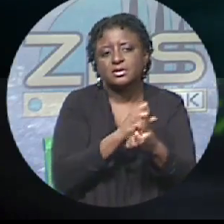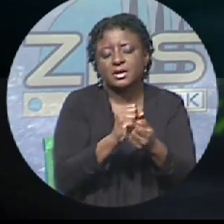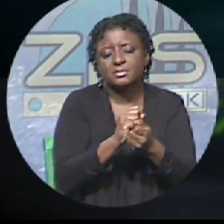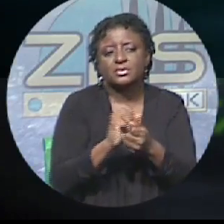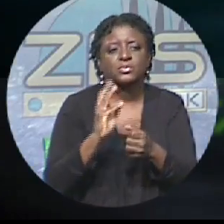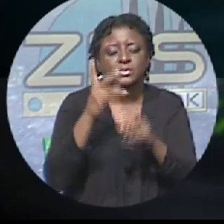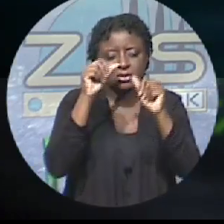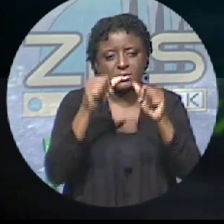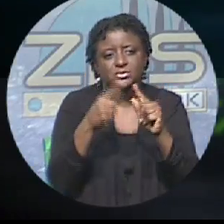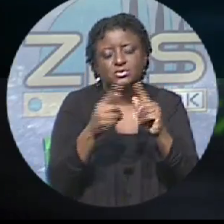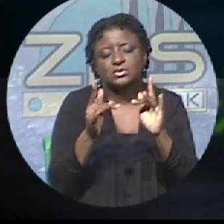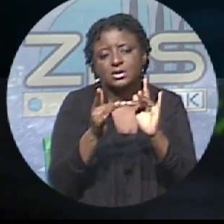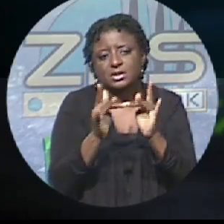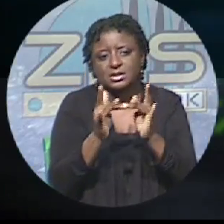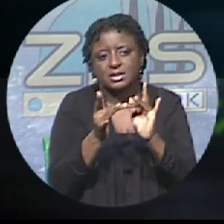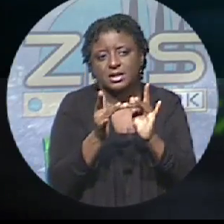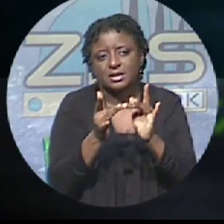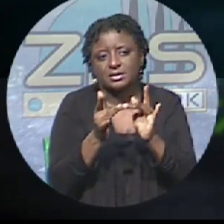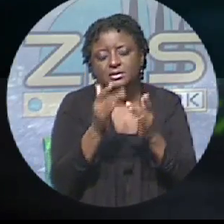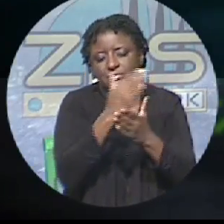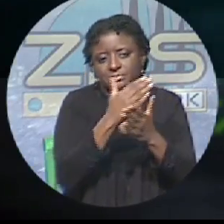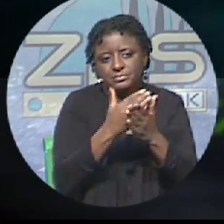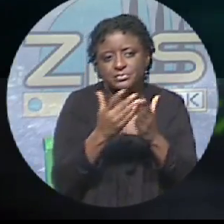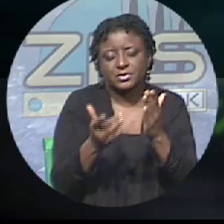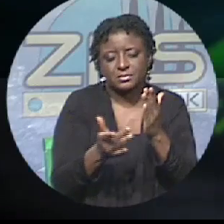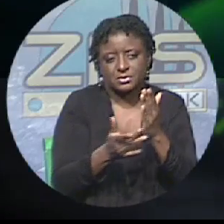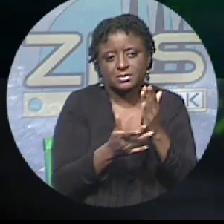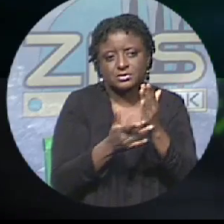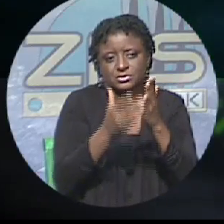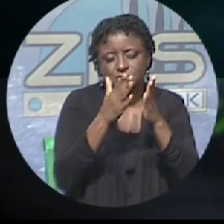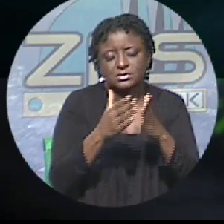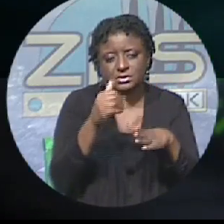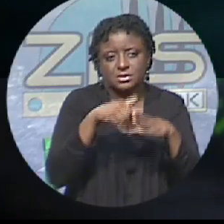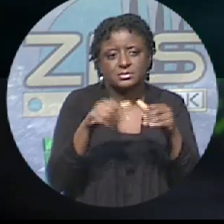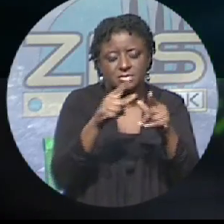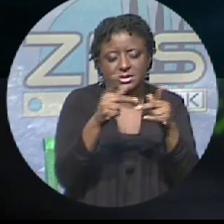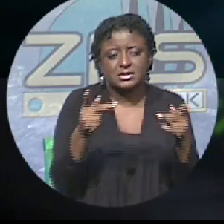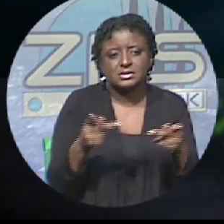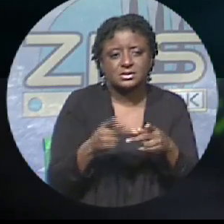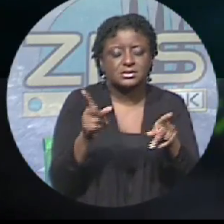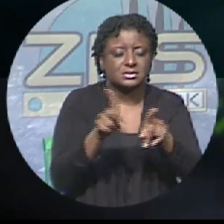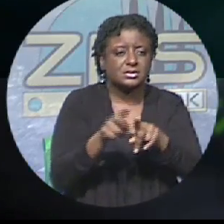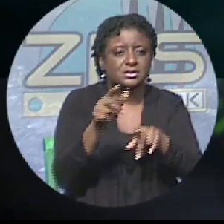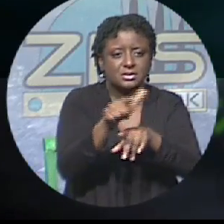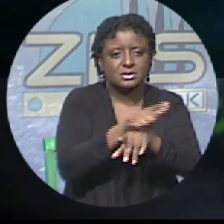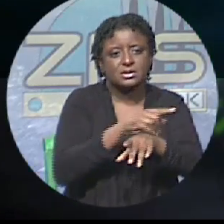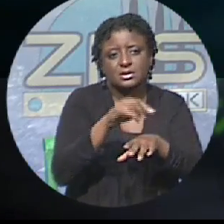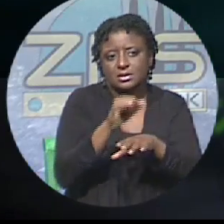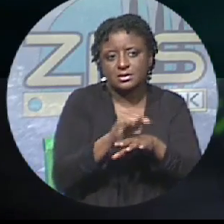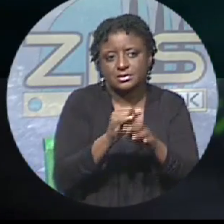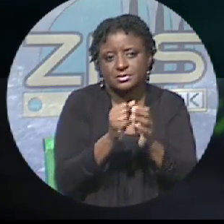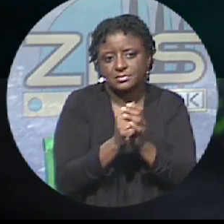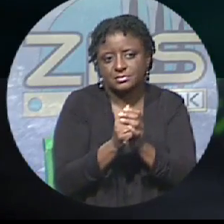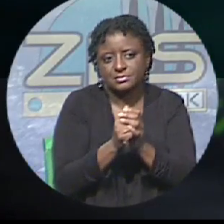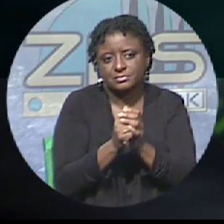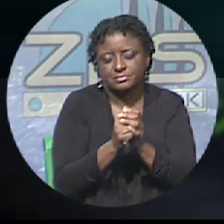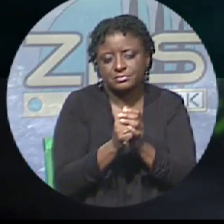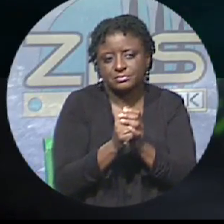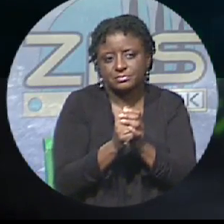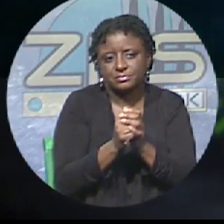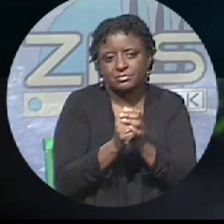technicians. And in cases like this, like Long Island and in the case of